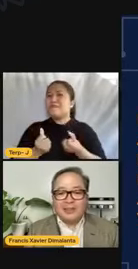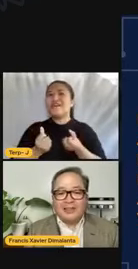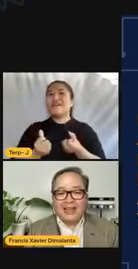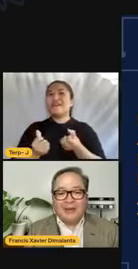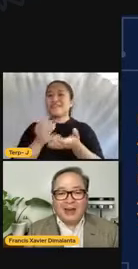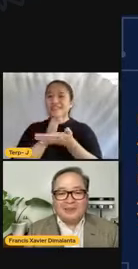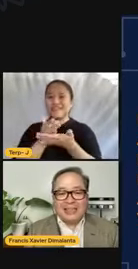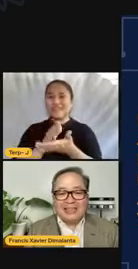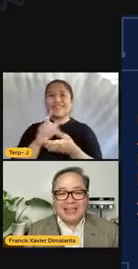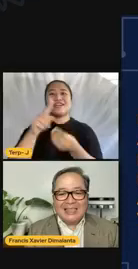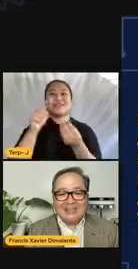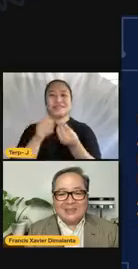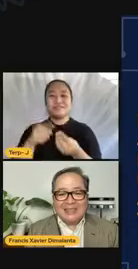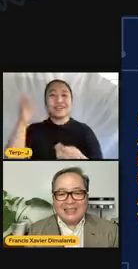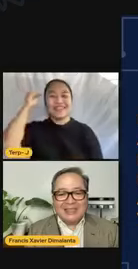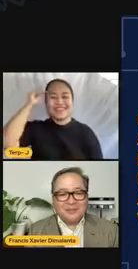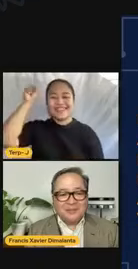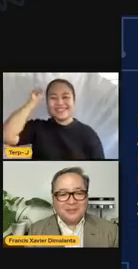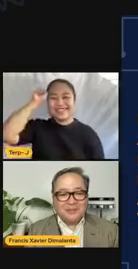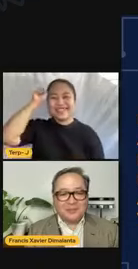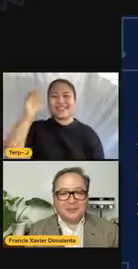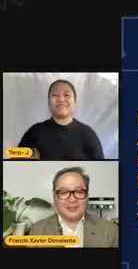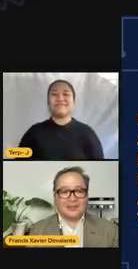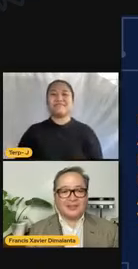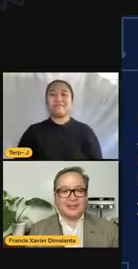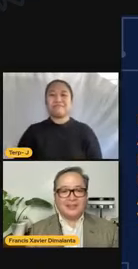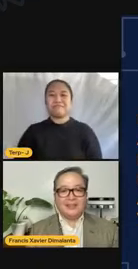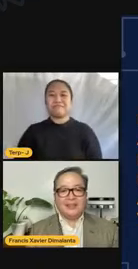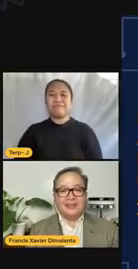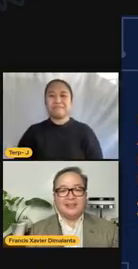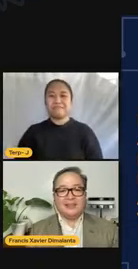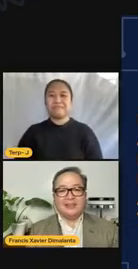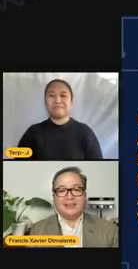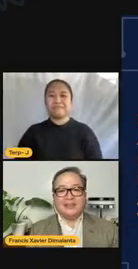syndrome. Can we have my slides, please?